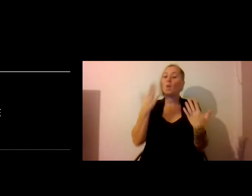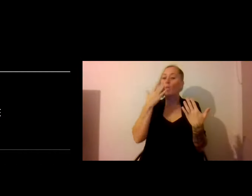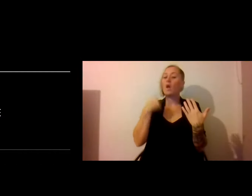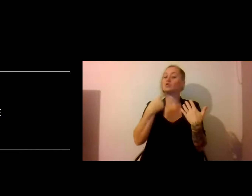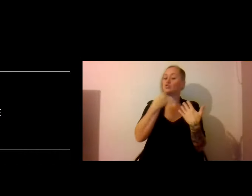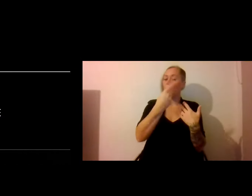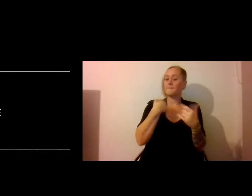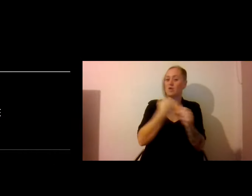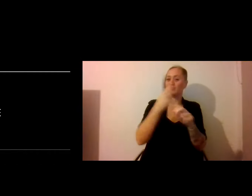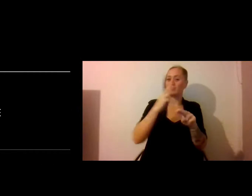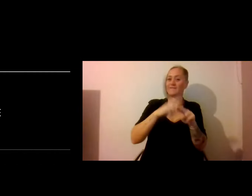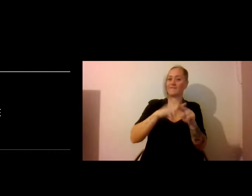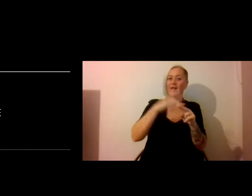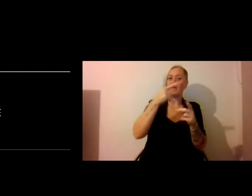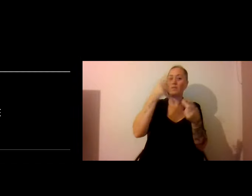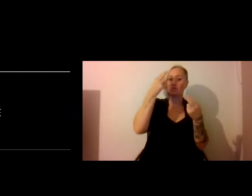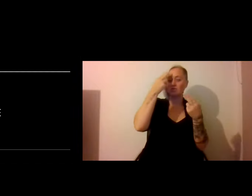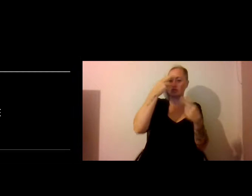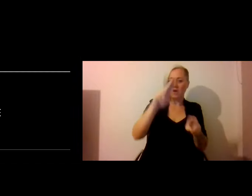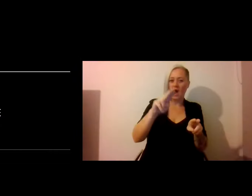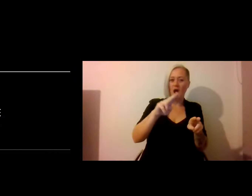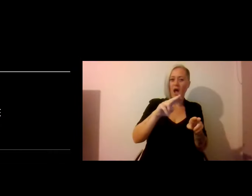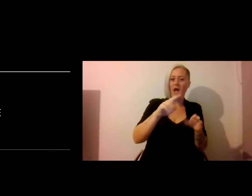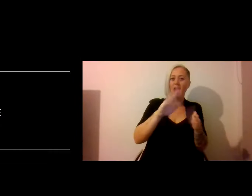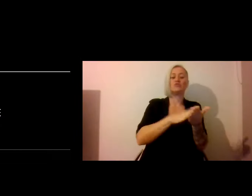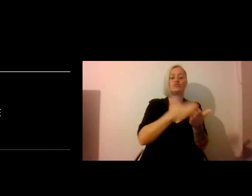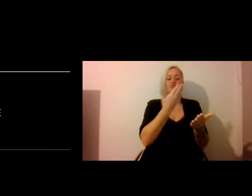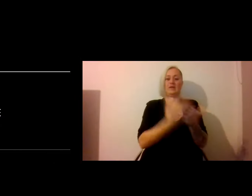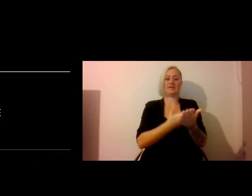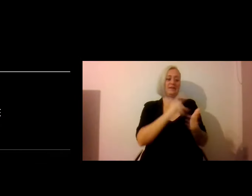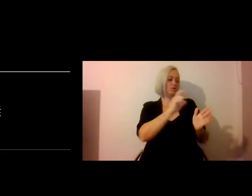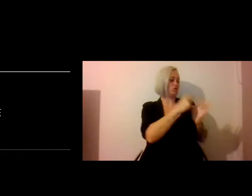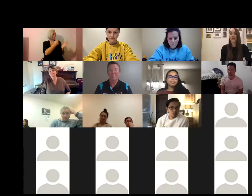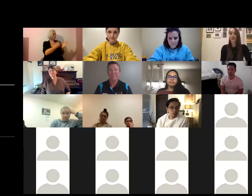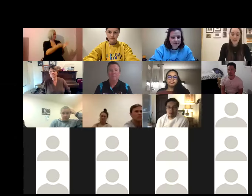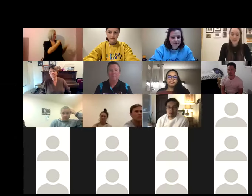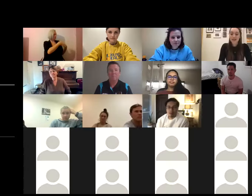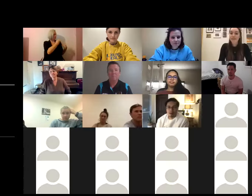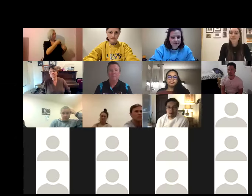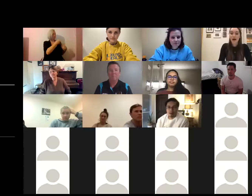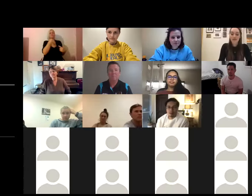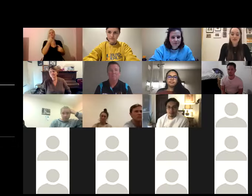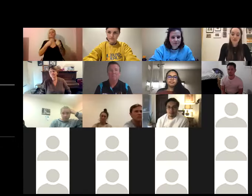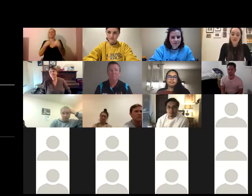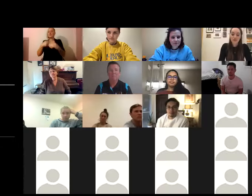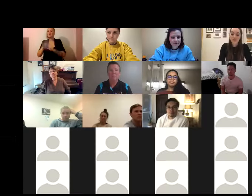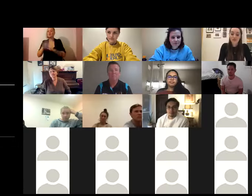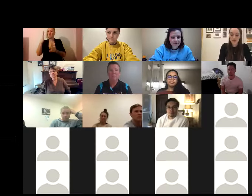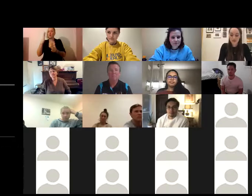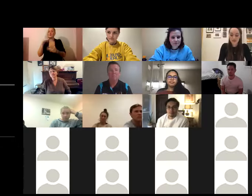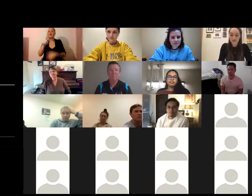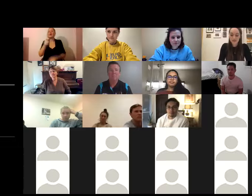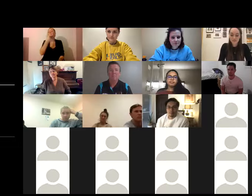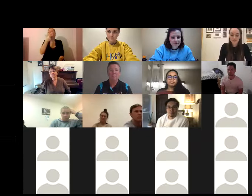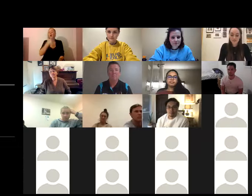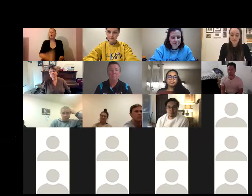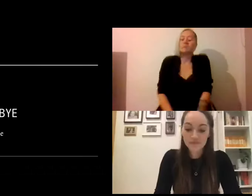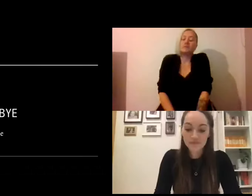grandfather he was dying, translating the doctor's prognosis from English into sign language, he smiled and shrugged his